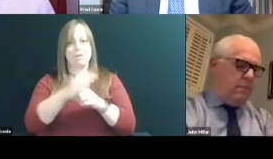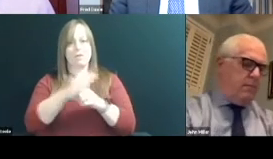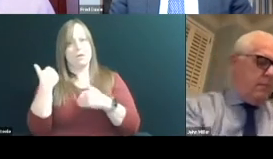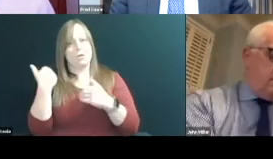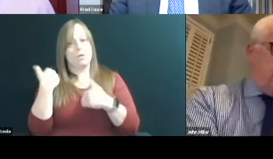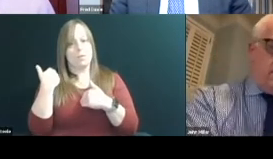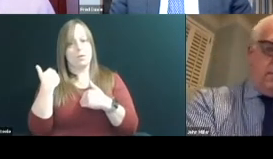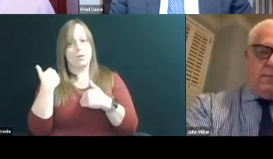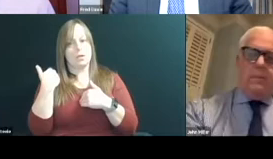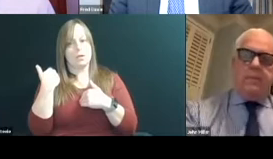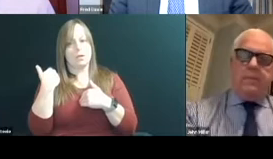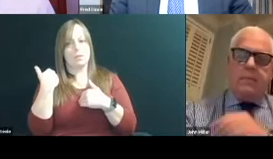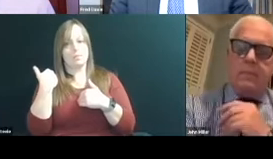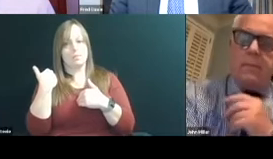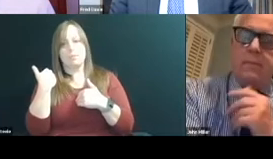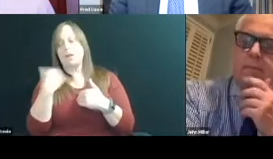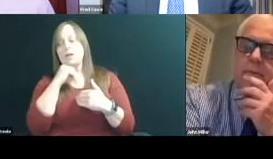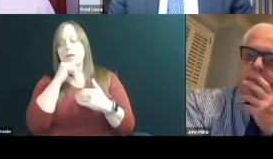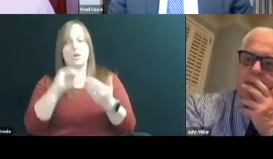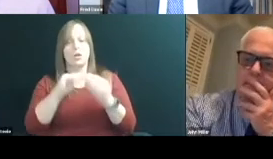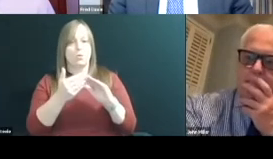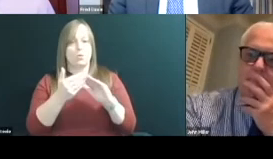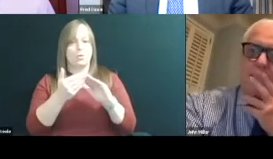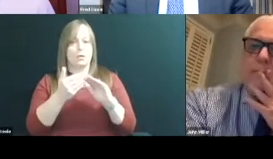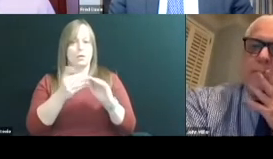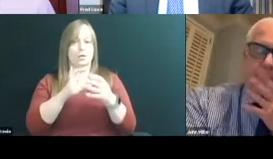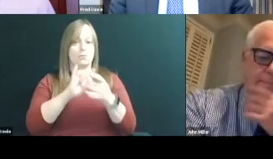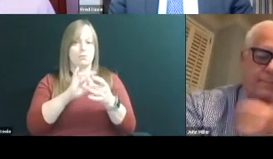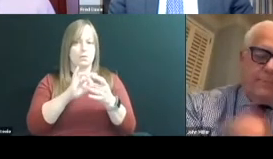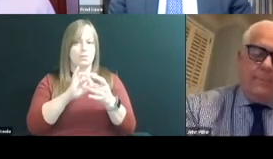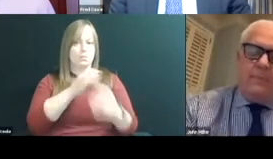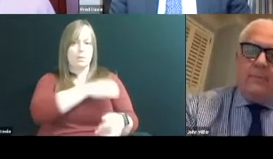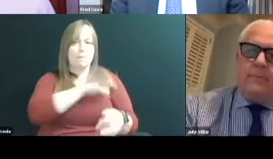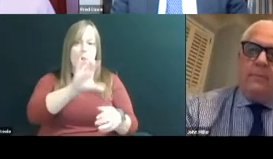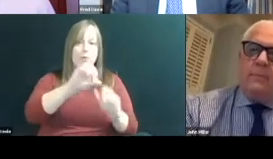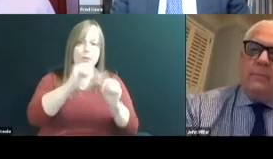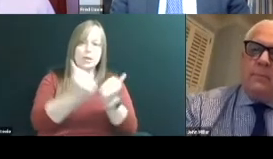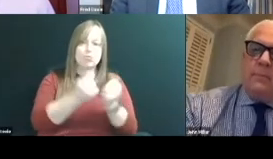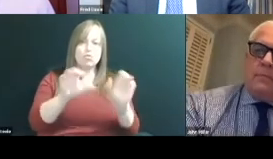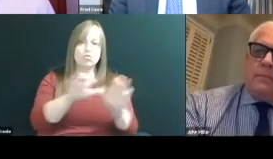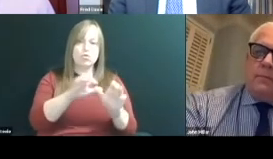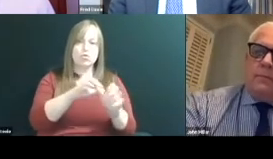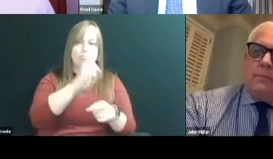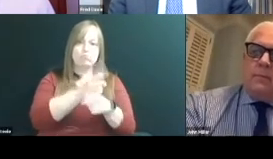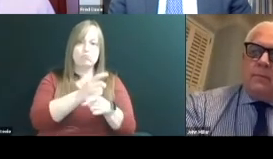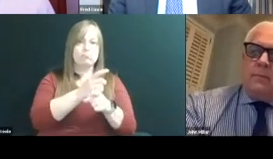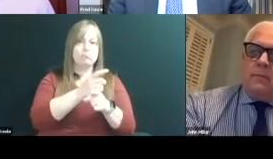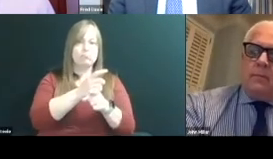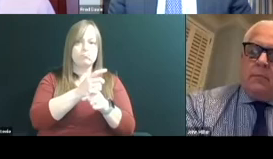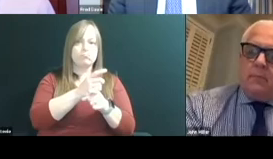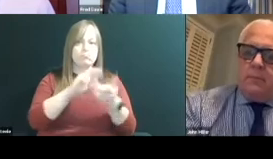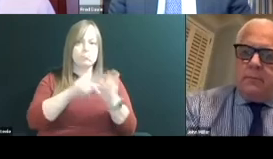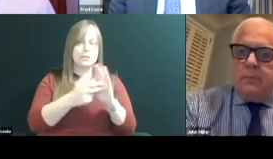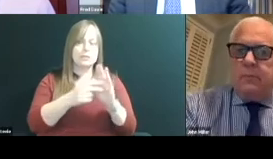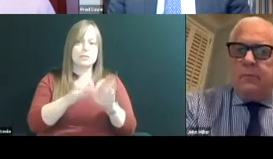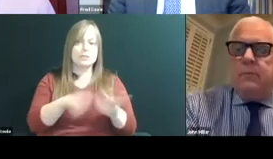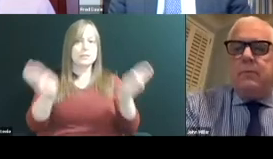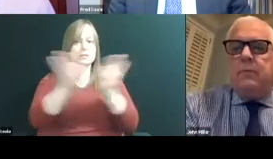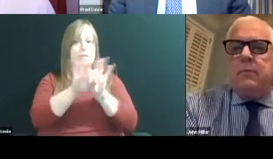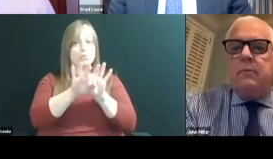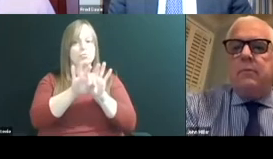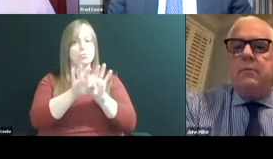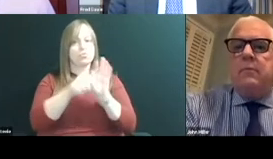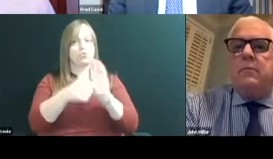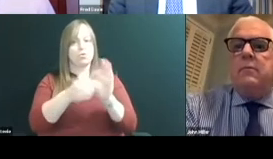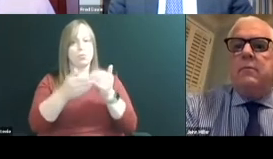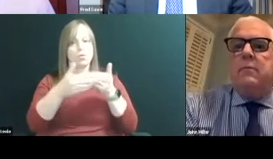and poor police community relations. Empowering the agency to do what it is meant to do is essential and would show